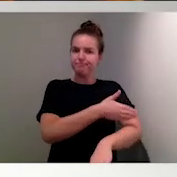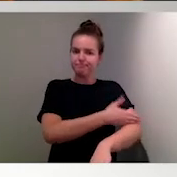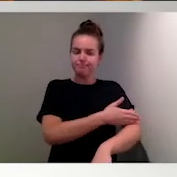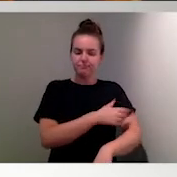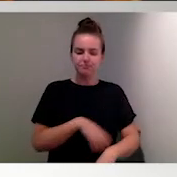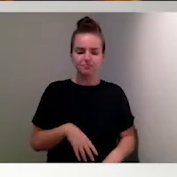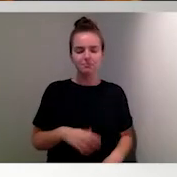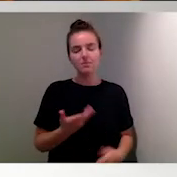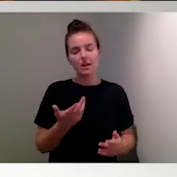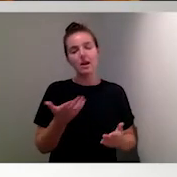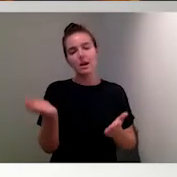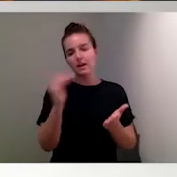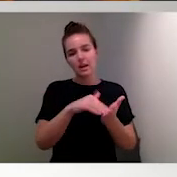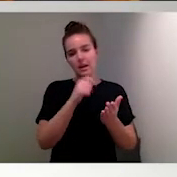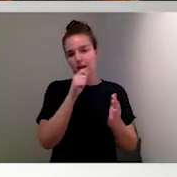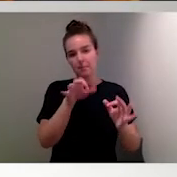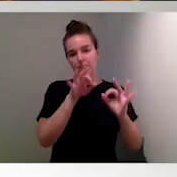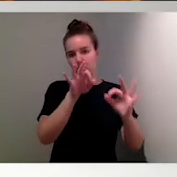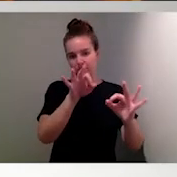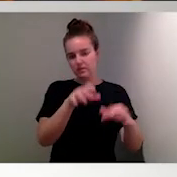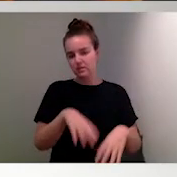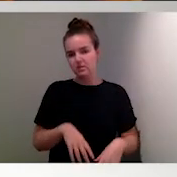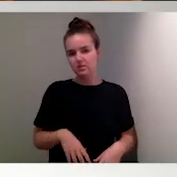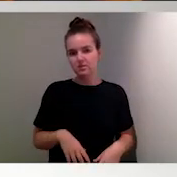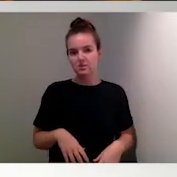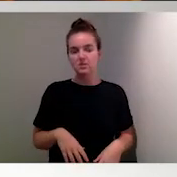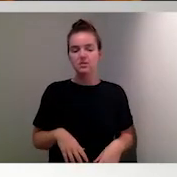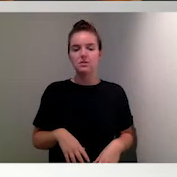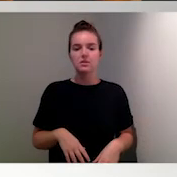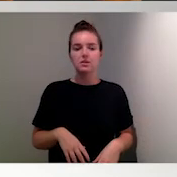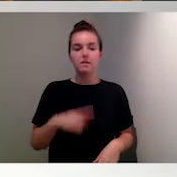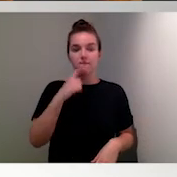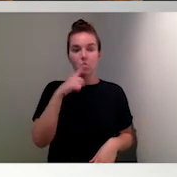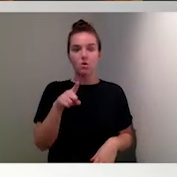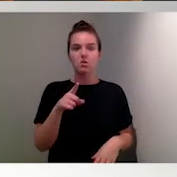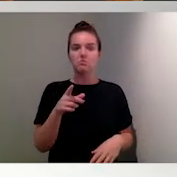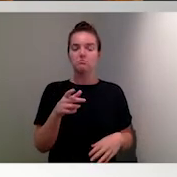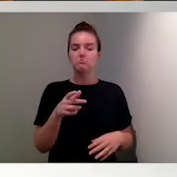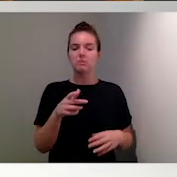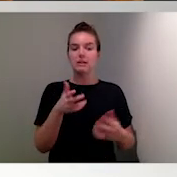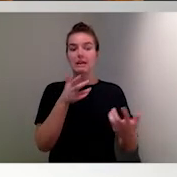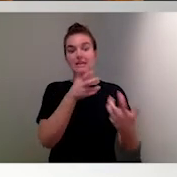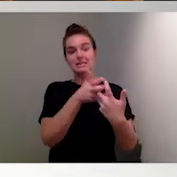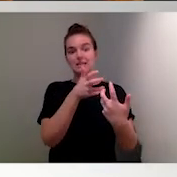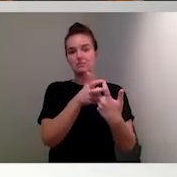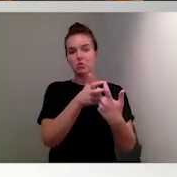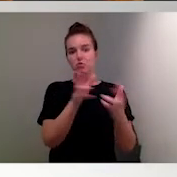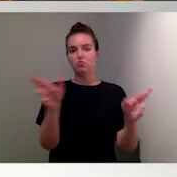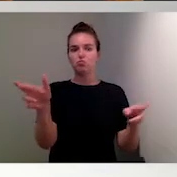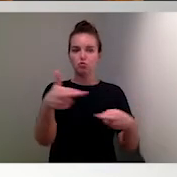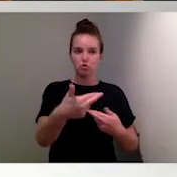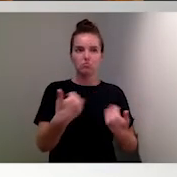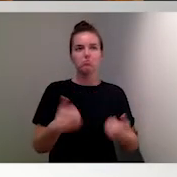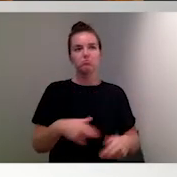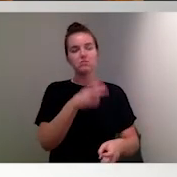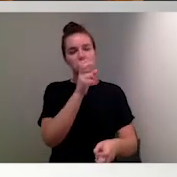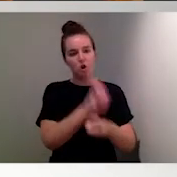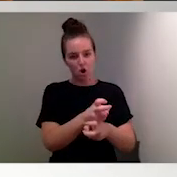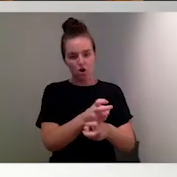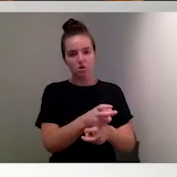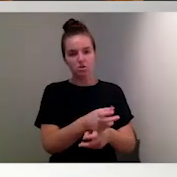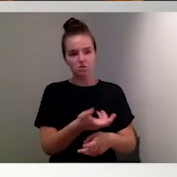to get an actual accessible cabin. They can't, again, require a whole lot of documentation in order to give it to